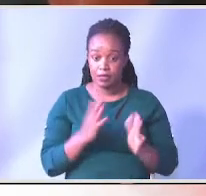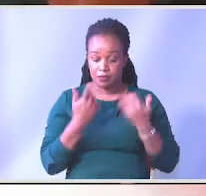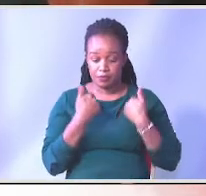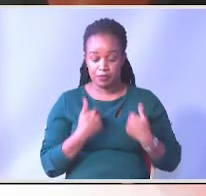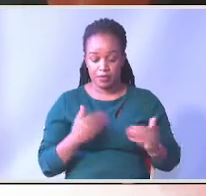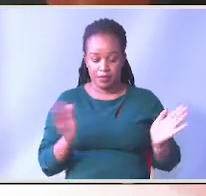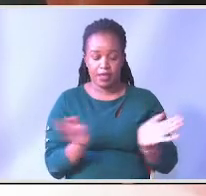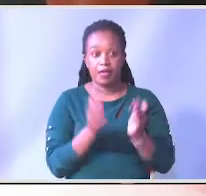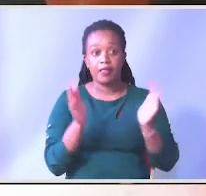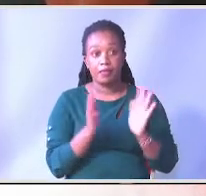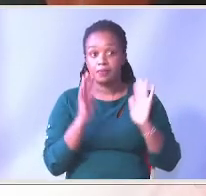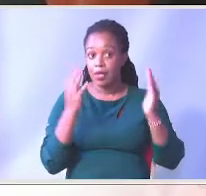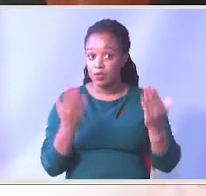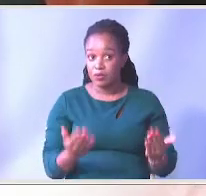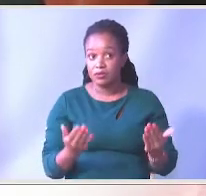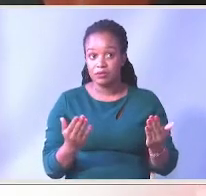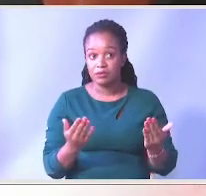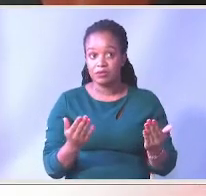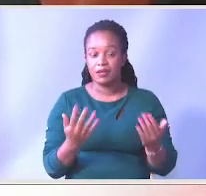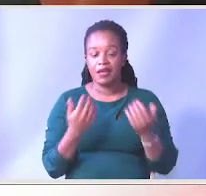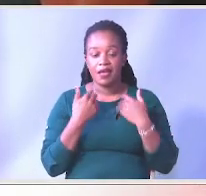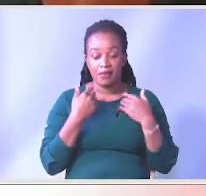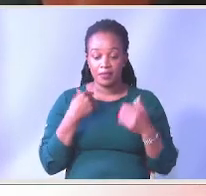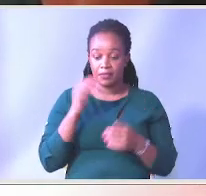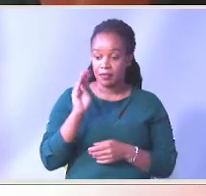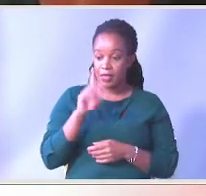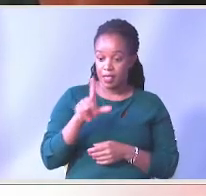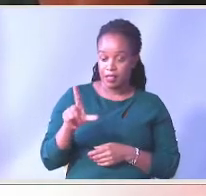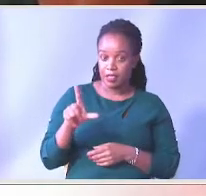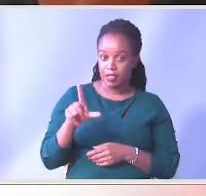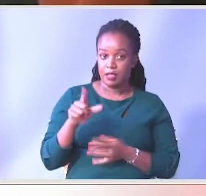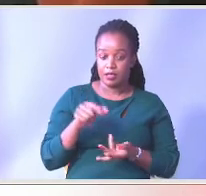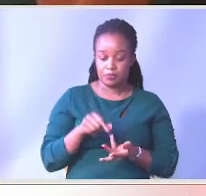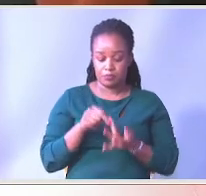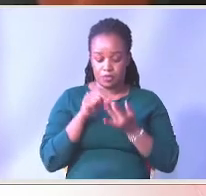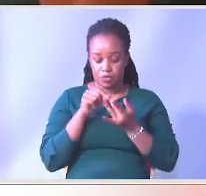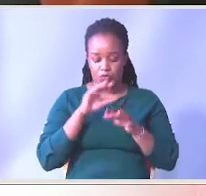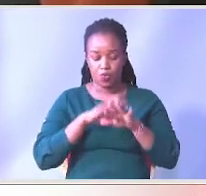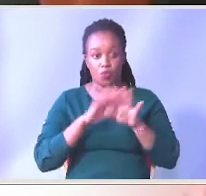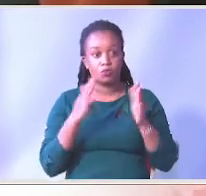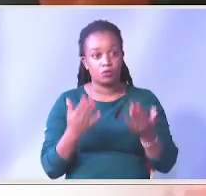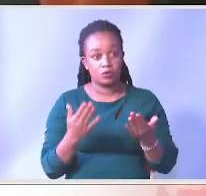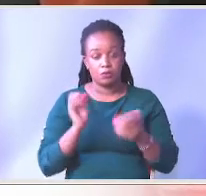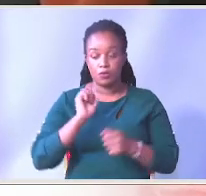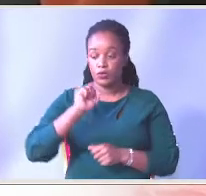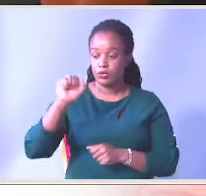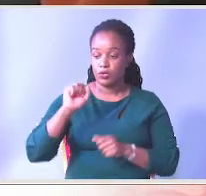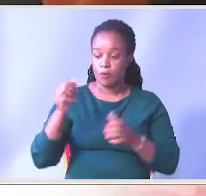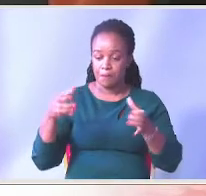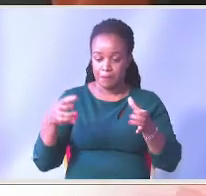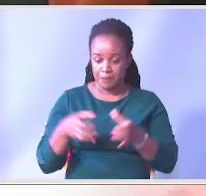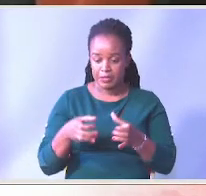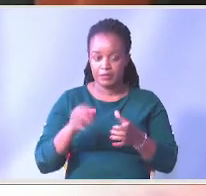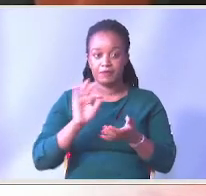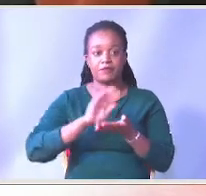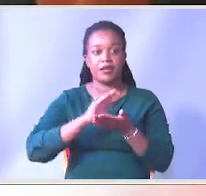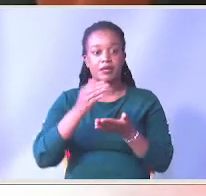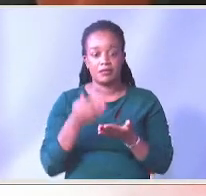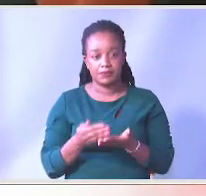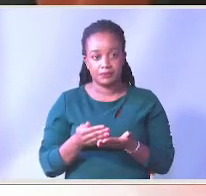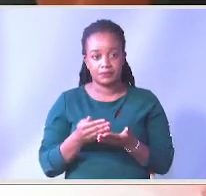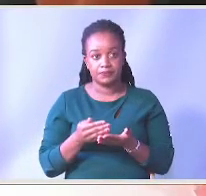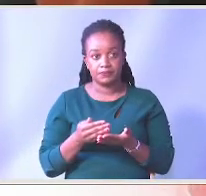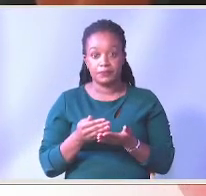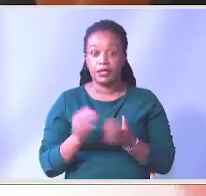this bill, especially on the issue of political parties funding. The Speaker, this